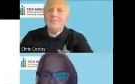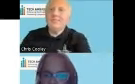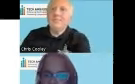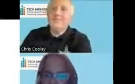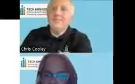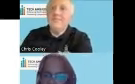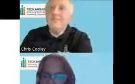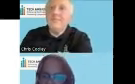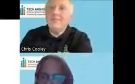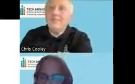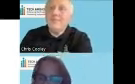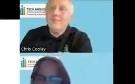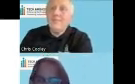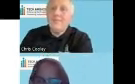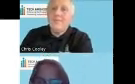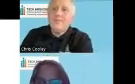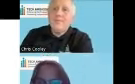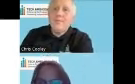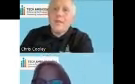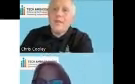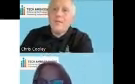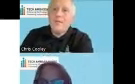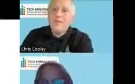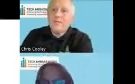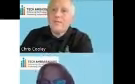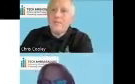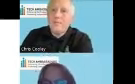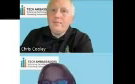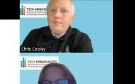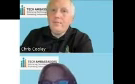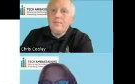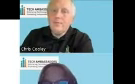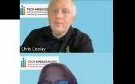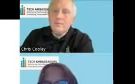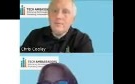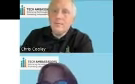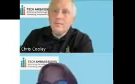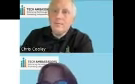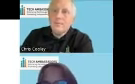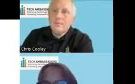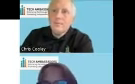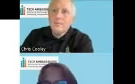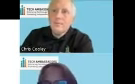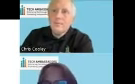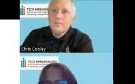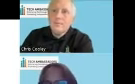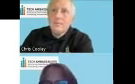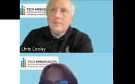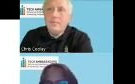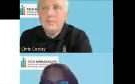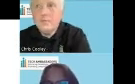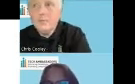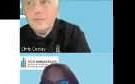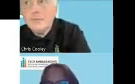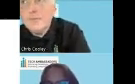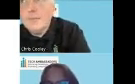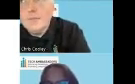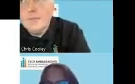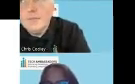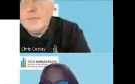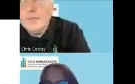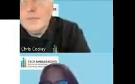a computer. It could be a retina scan. Many phones have that, or